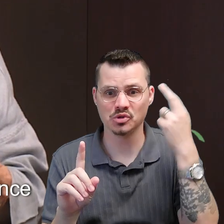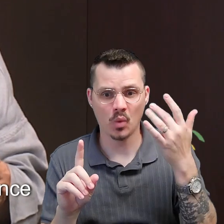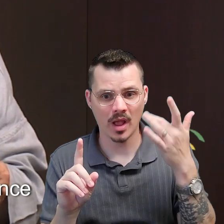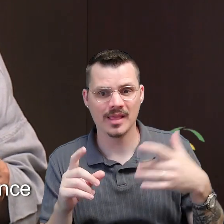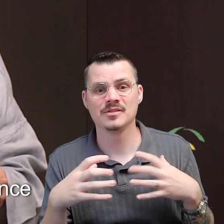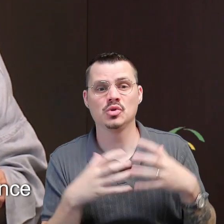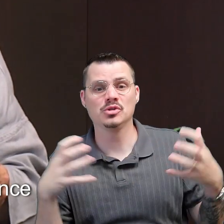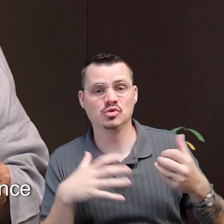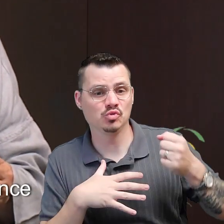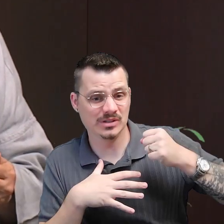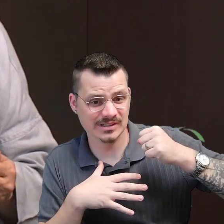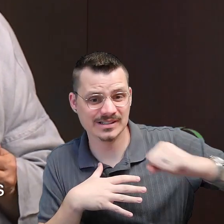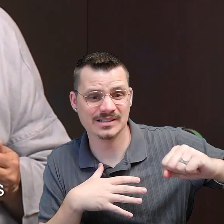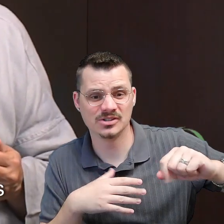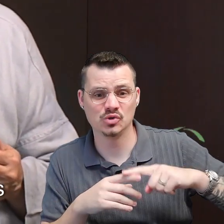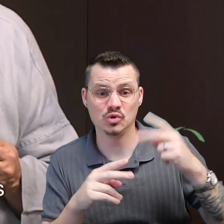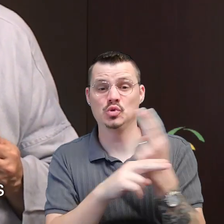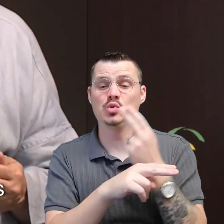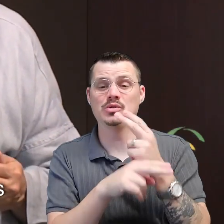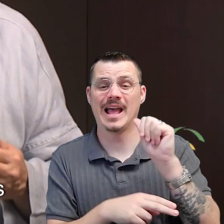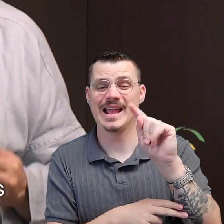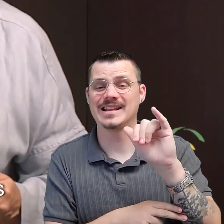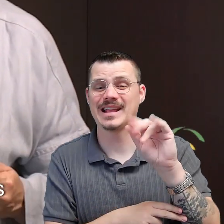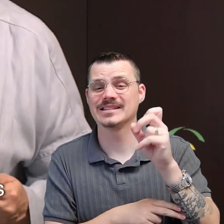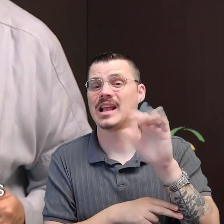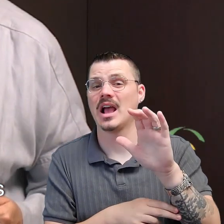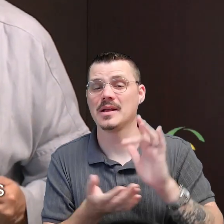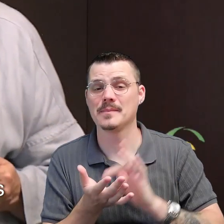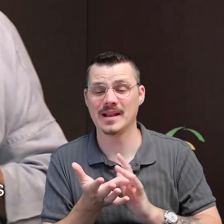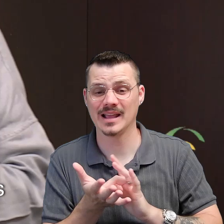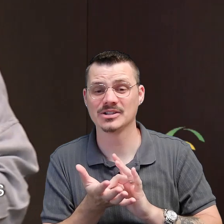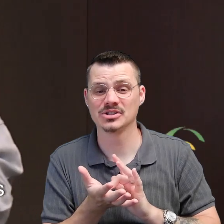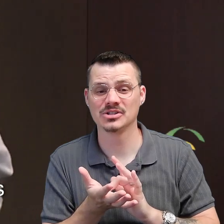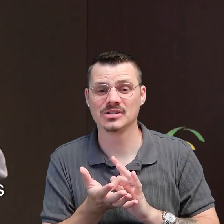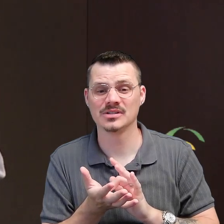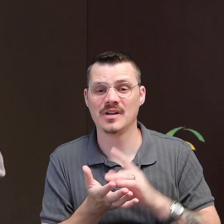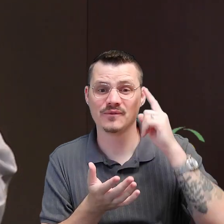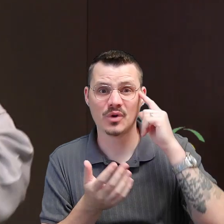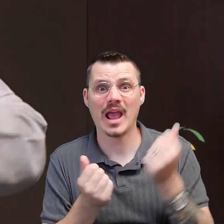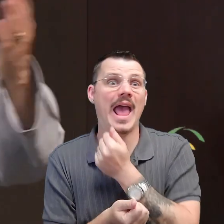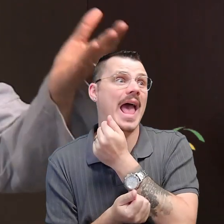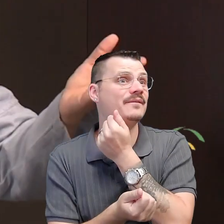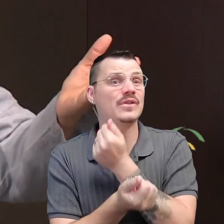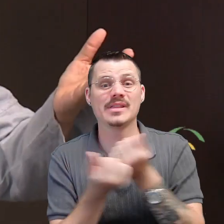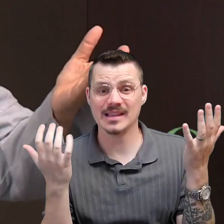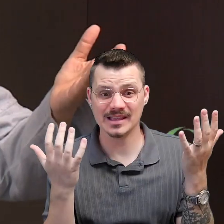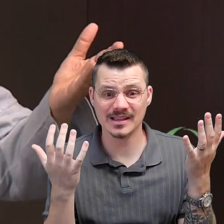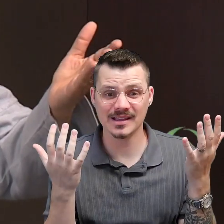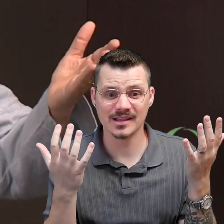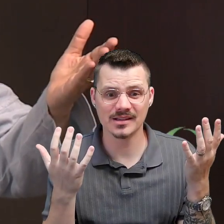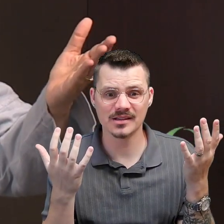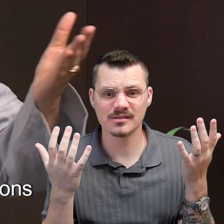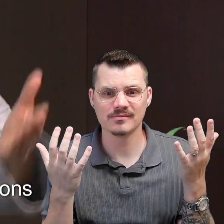there's so much resistance to using antipsychotic medications for everything under the